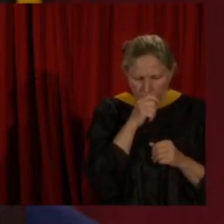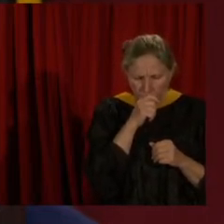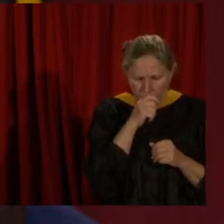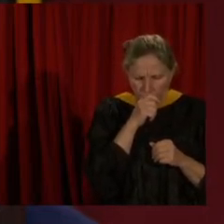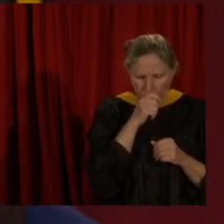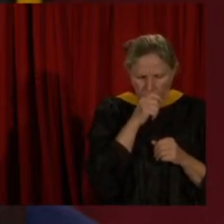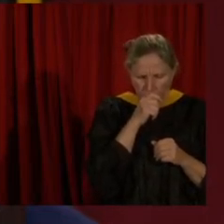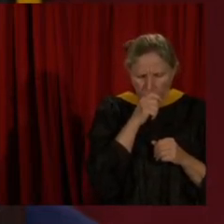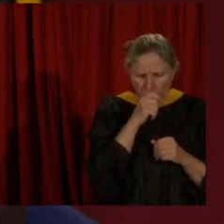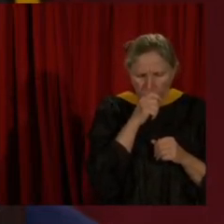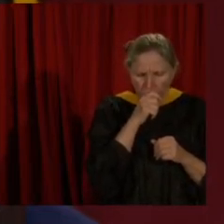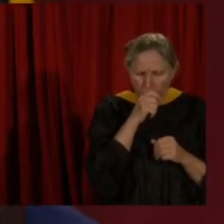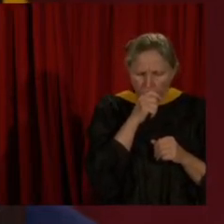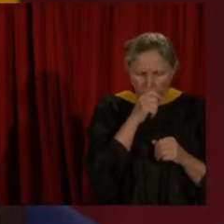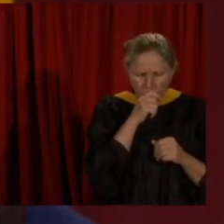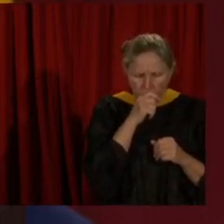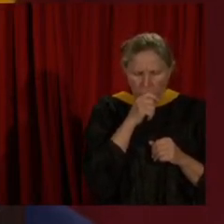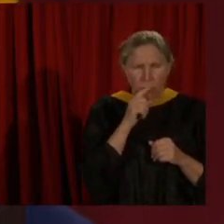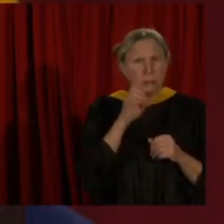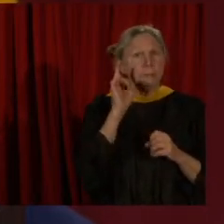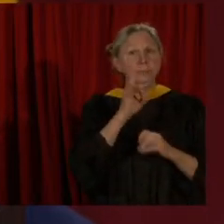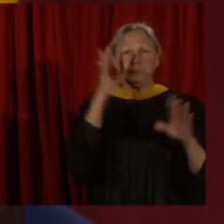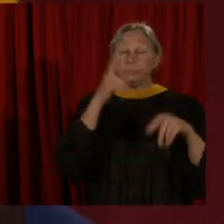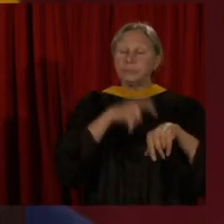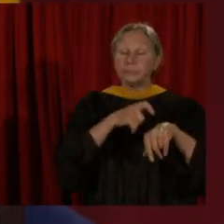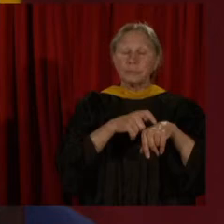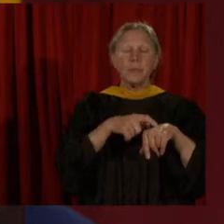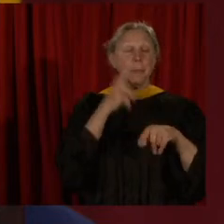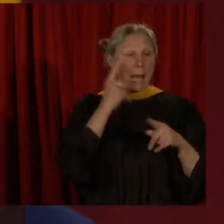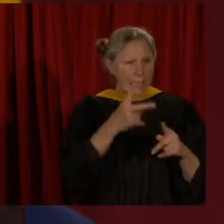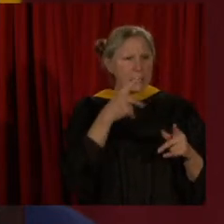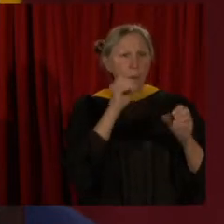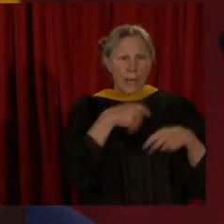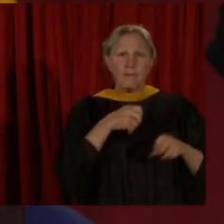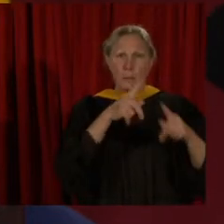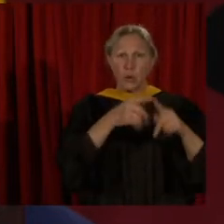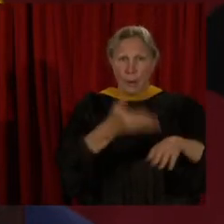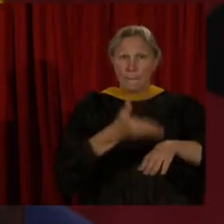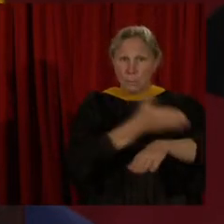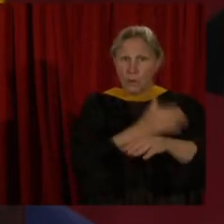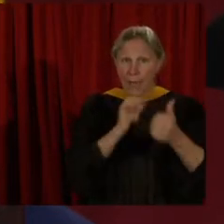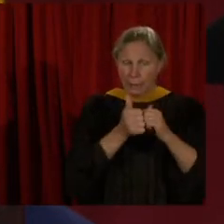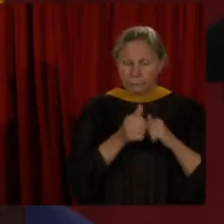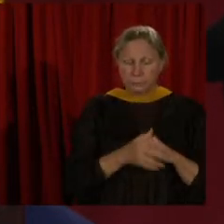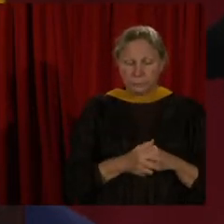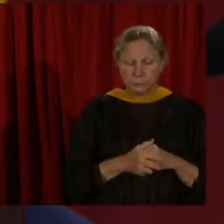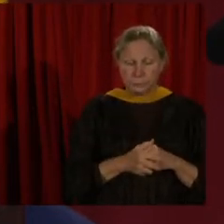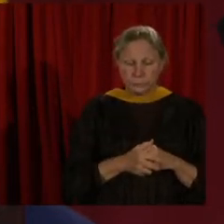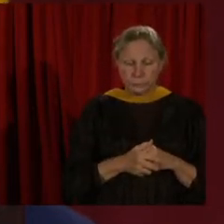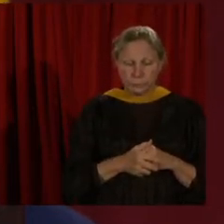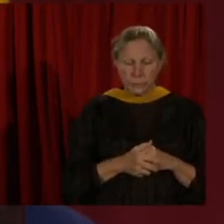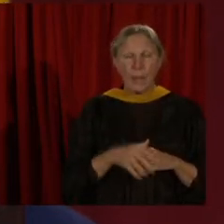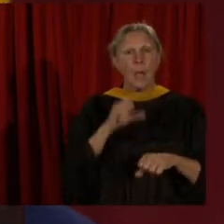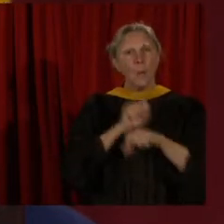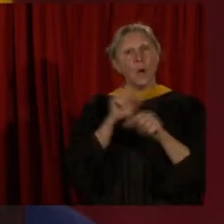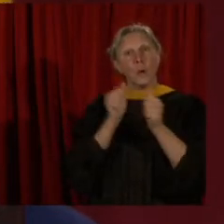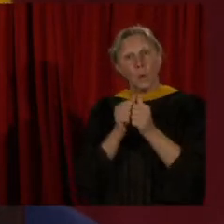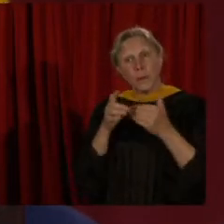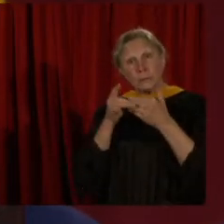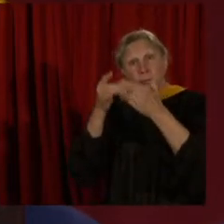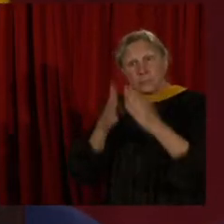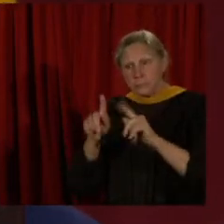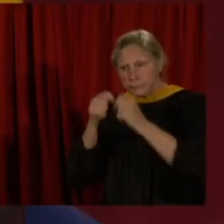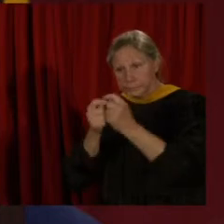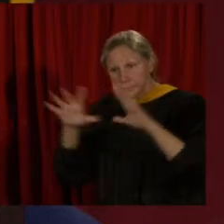time, but I could see tremendous opportunities to improve. Very quickly, I worked with our leadership